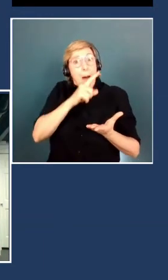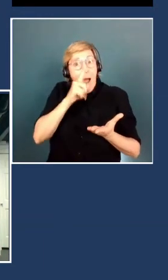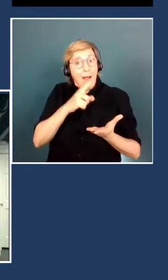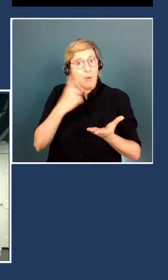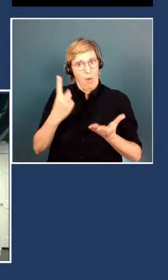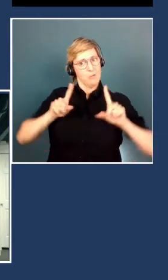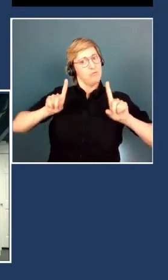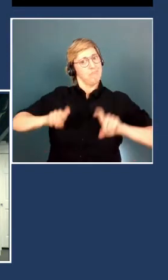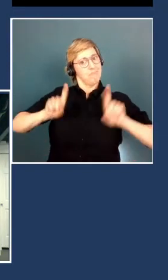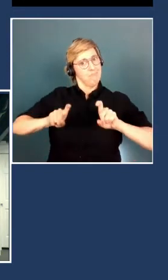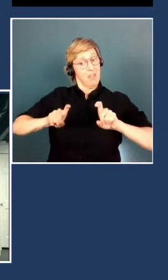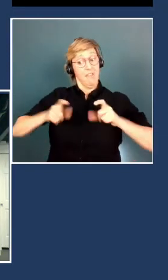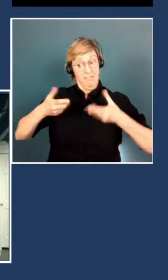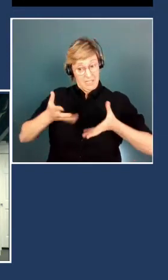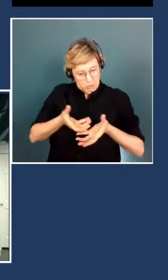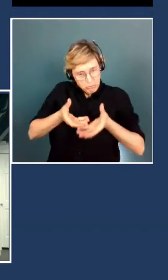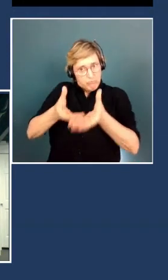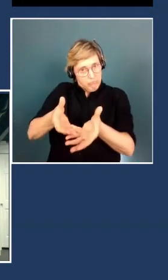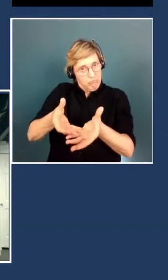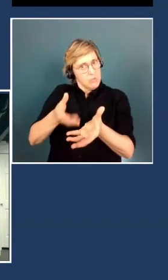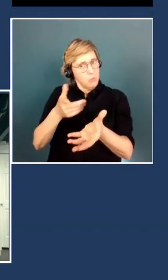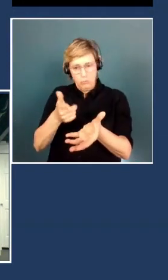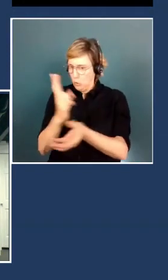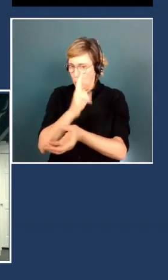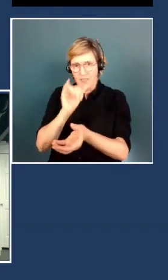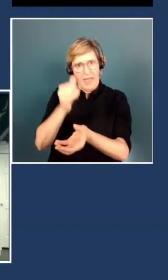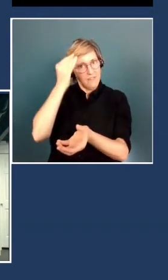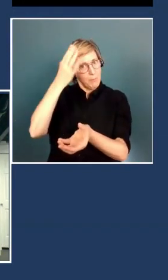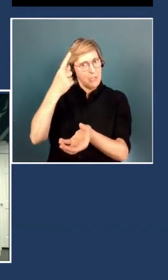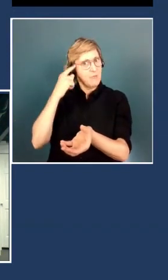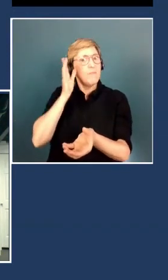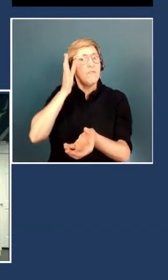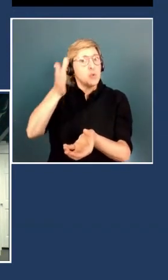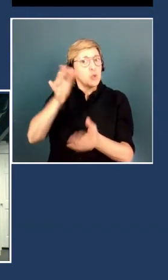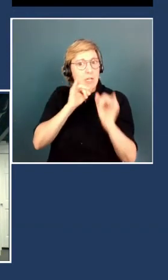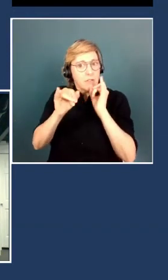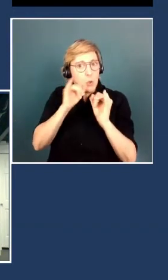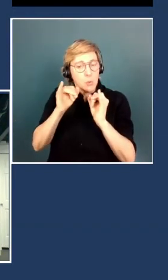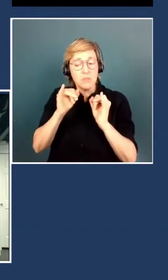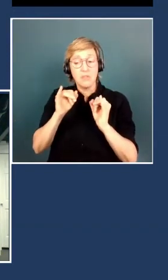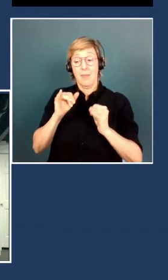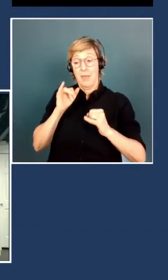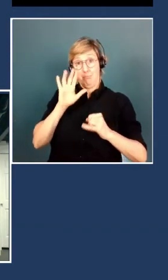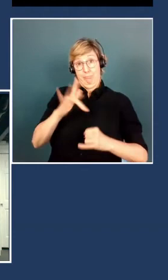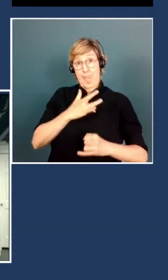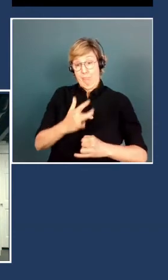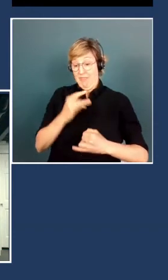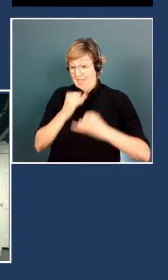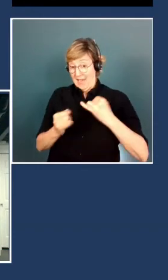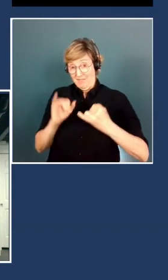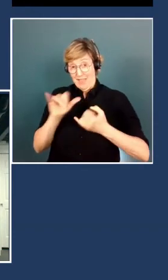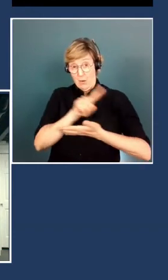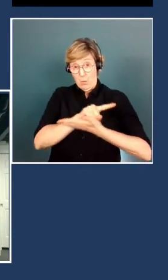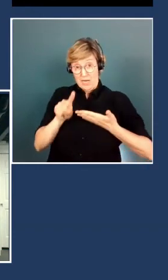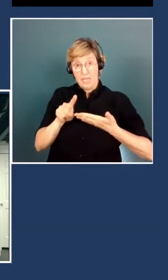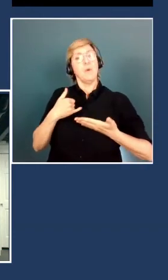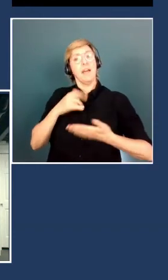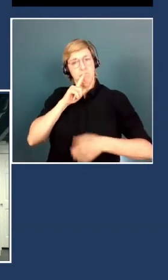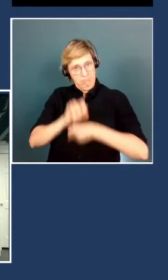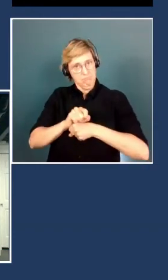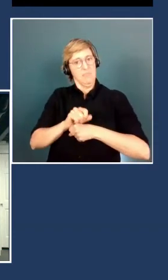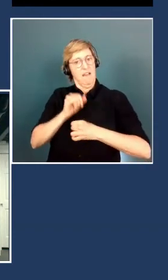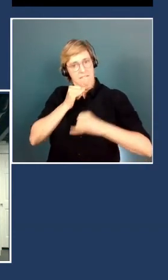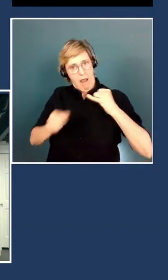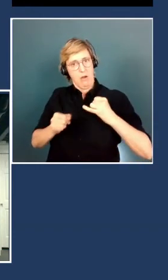interview back to you to use for future interviews. And then we typically wrap up the week with final round interviews. Normally